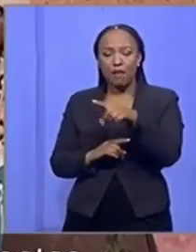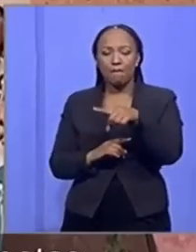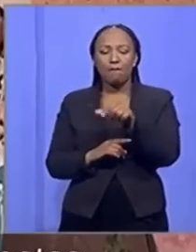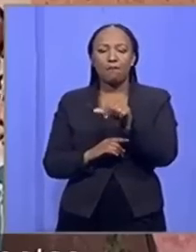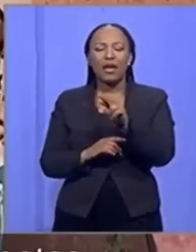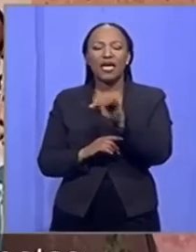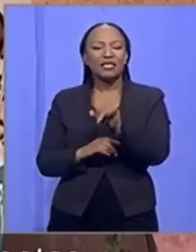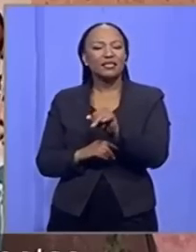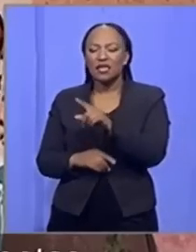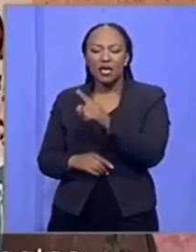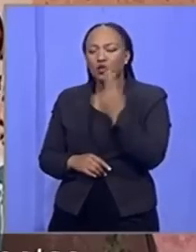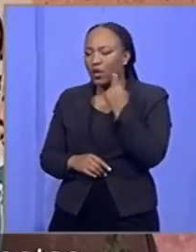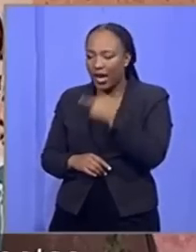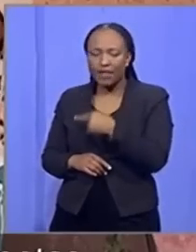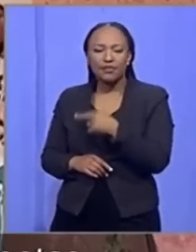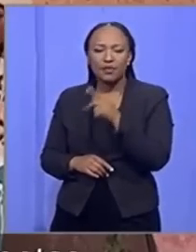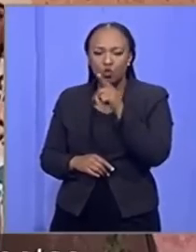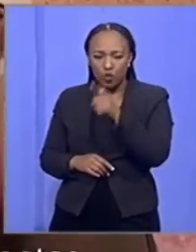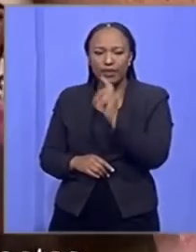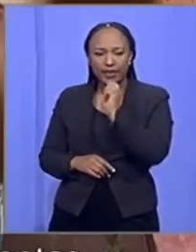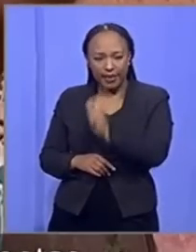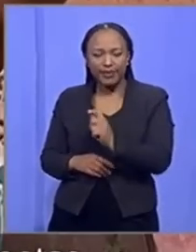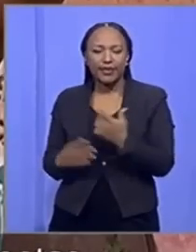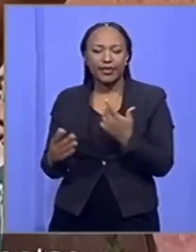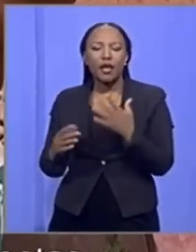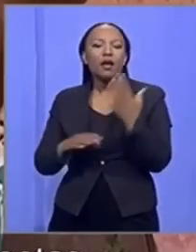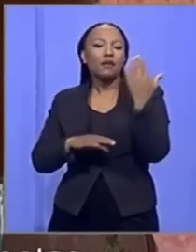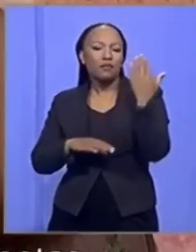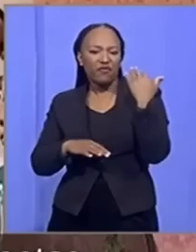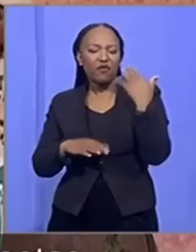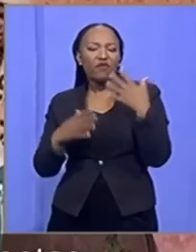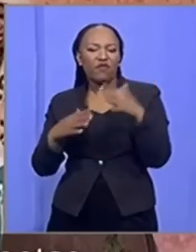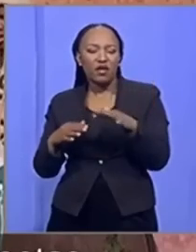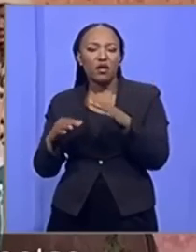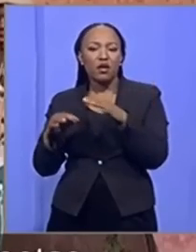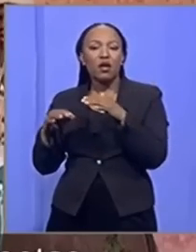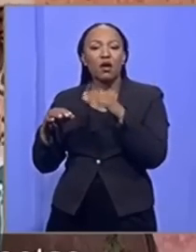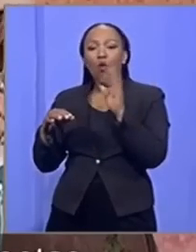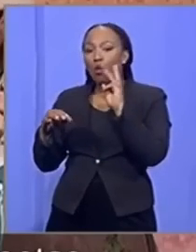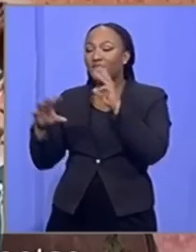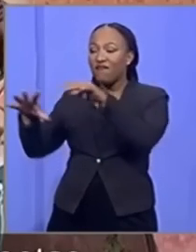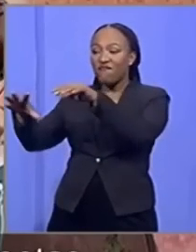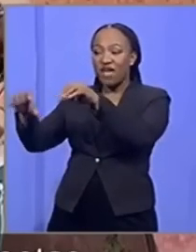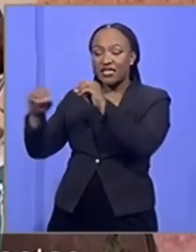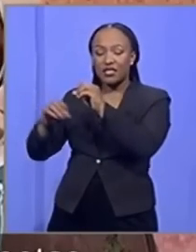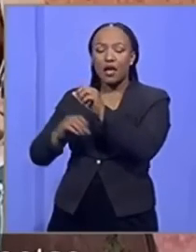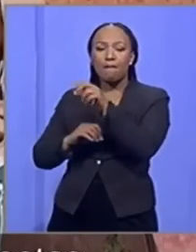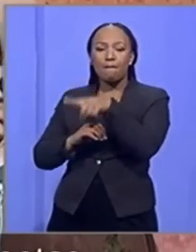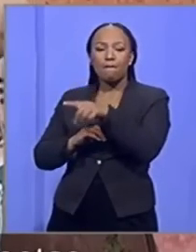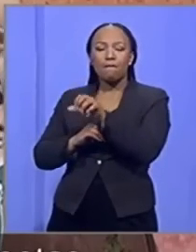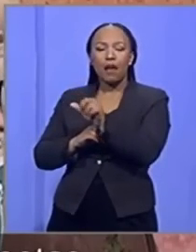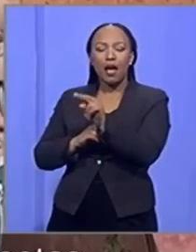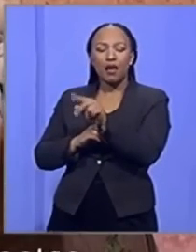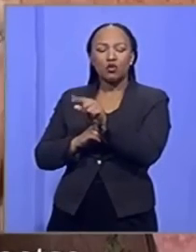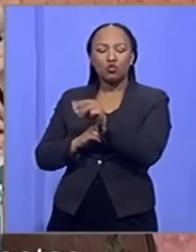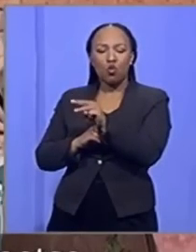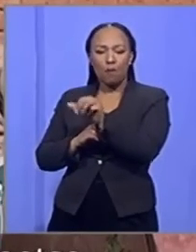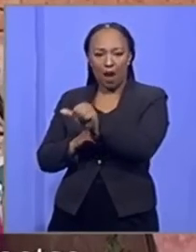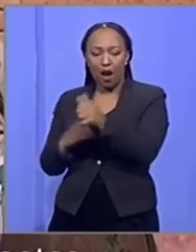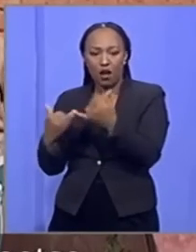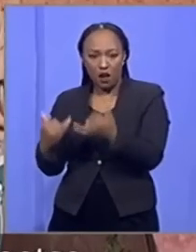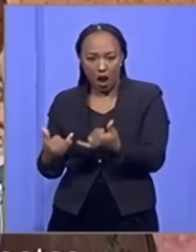nnete because ha ne re hola rona ba bang re khile metsi ko Patuma and then ya fediswa this thing ya Patuma metsi a tla ka dijarete